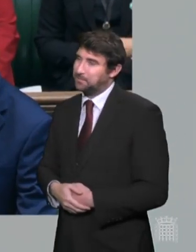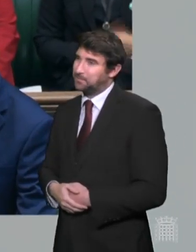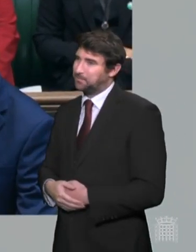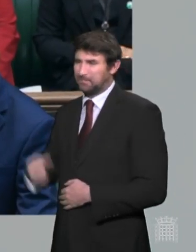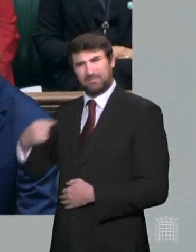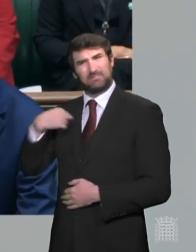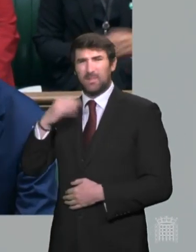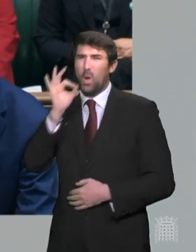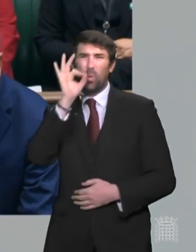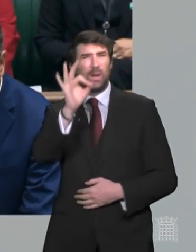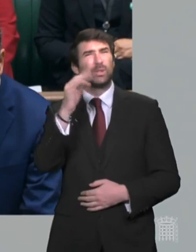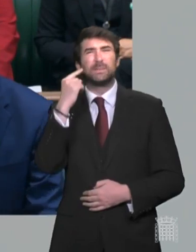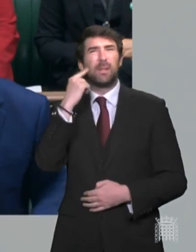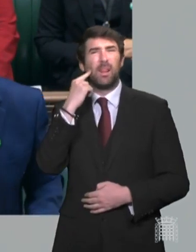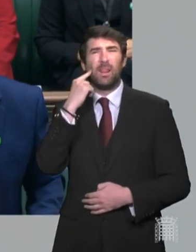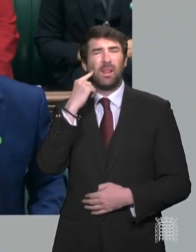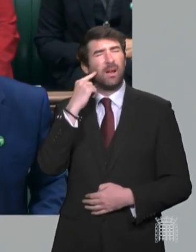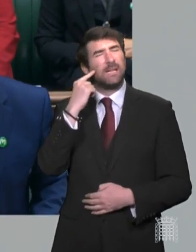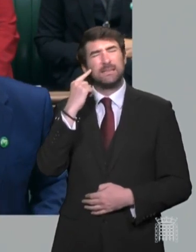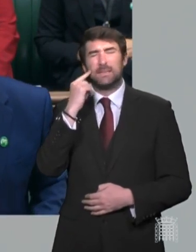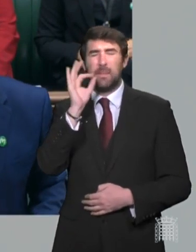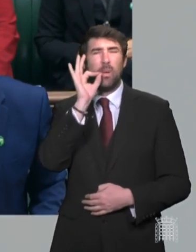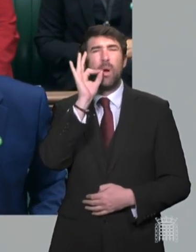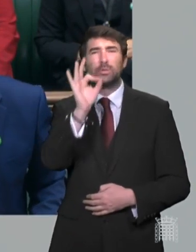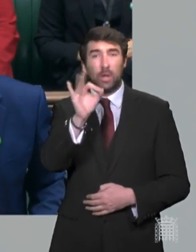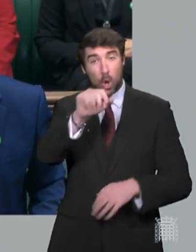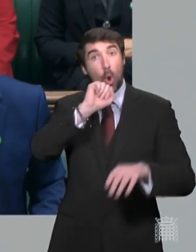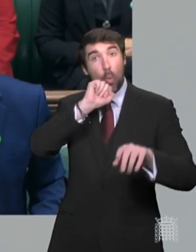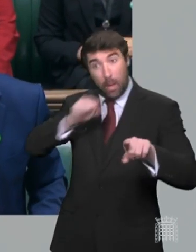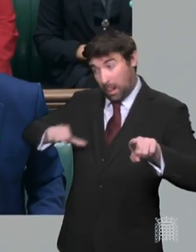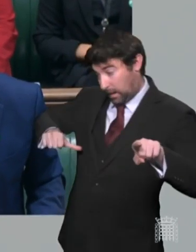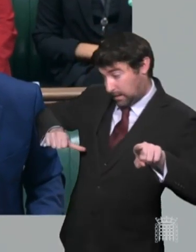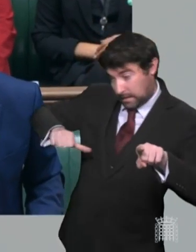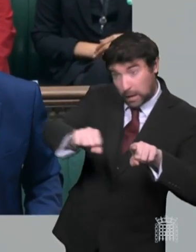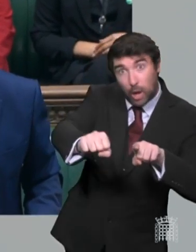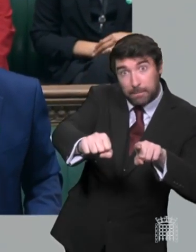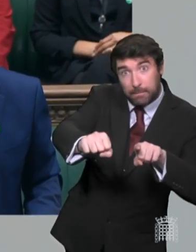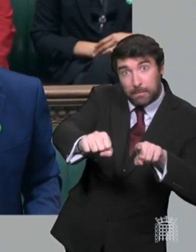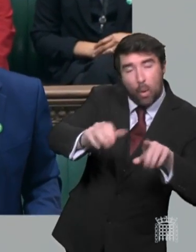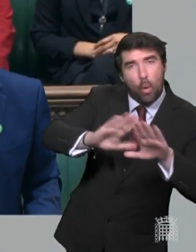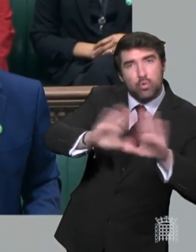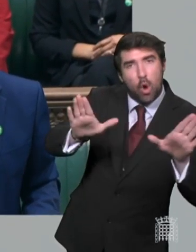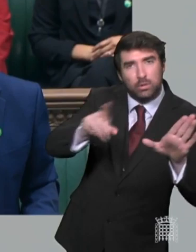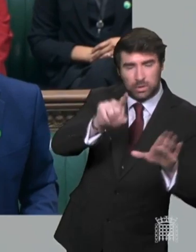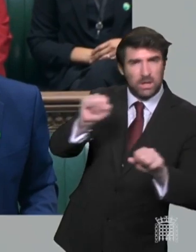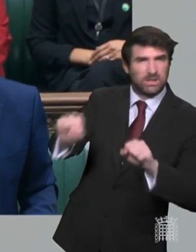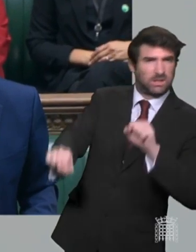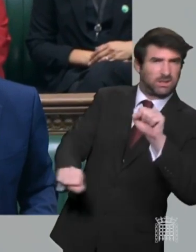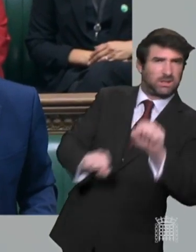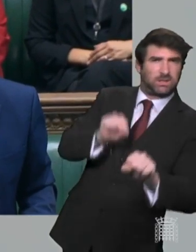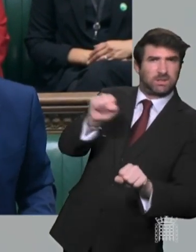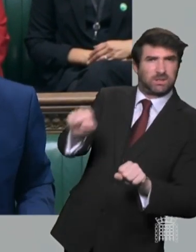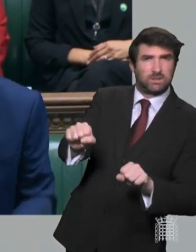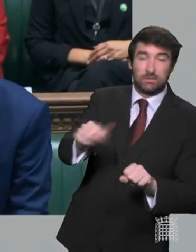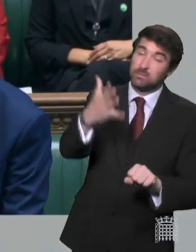don't. And he can't even say that he'll do that. So there we have it. Working people will pay higher